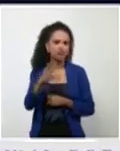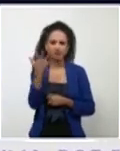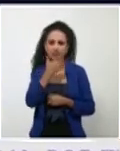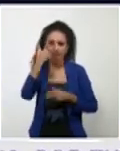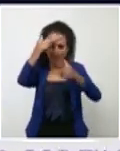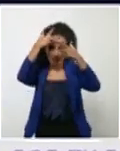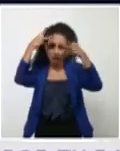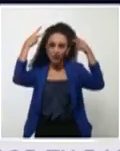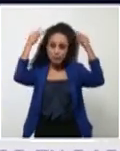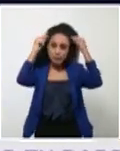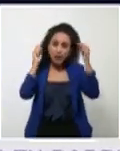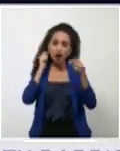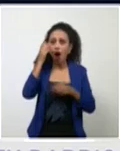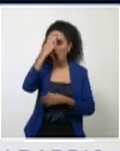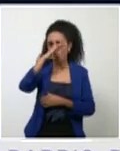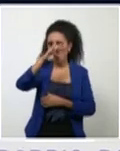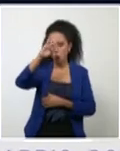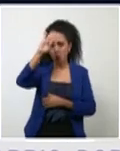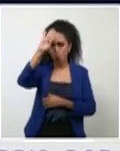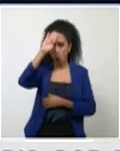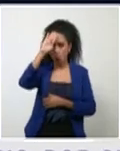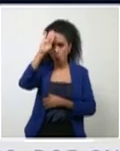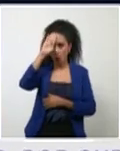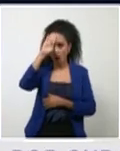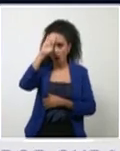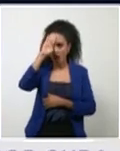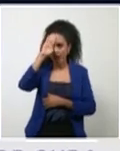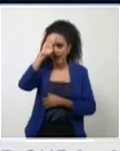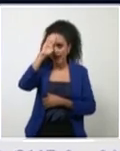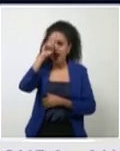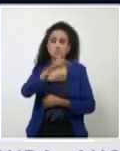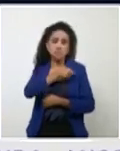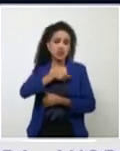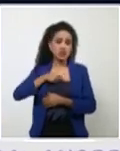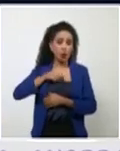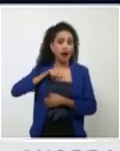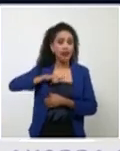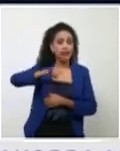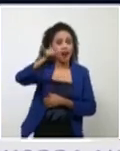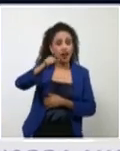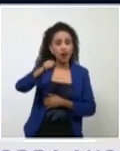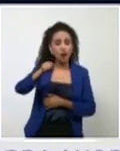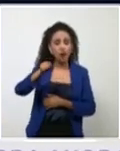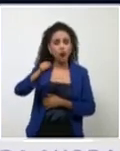nurse who was on a mission abroad, who returned